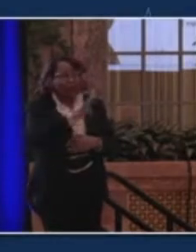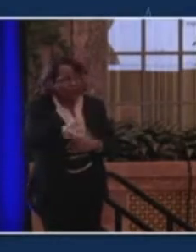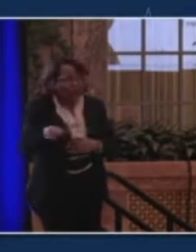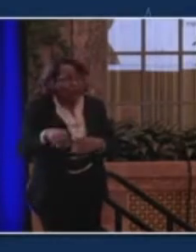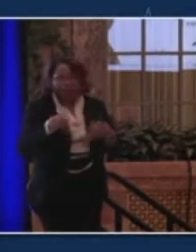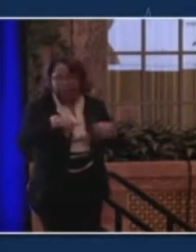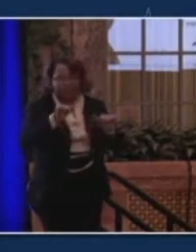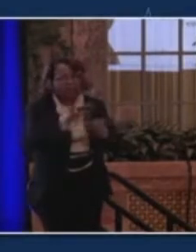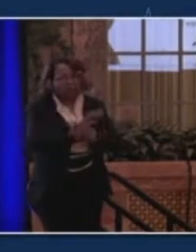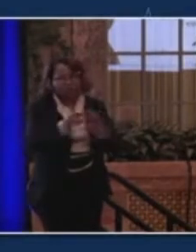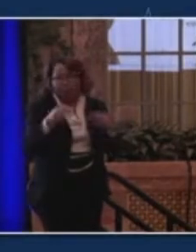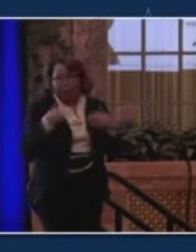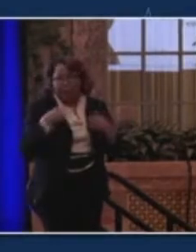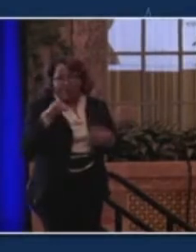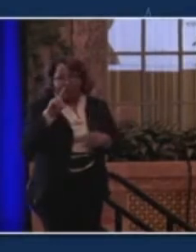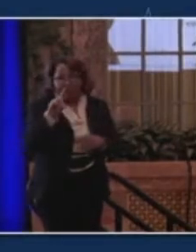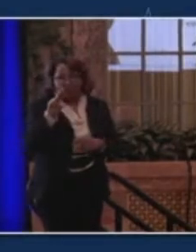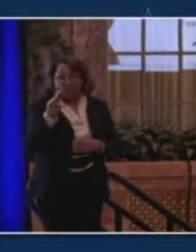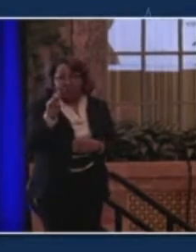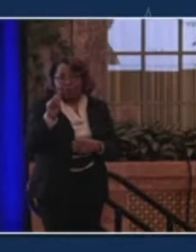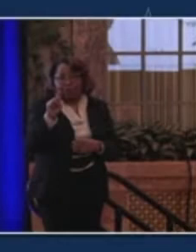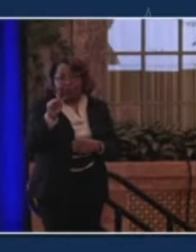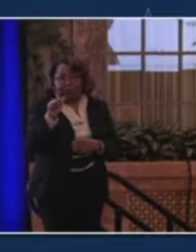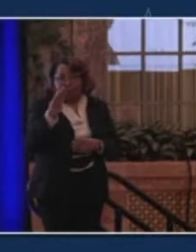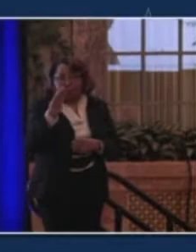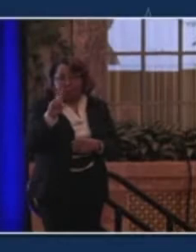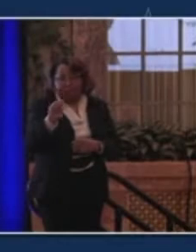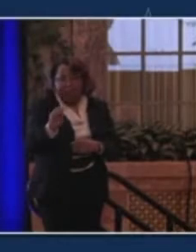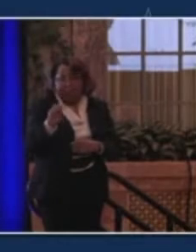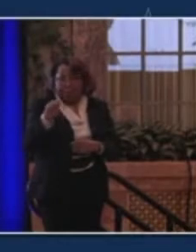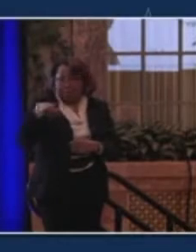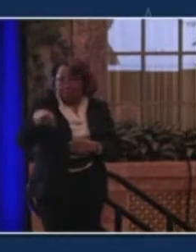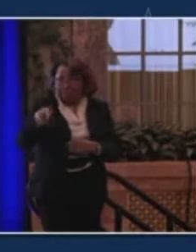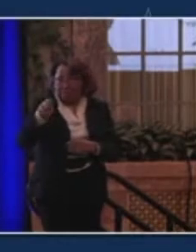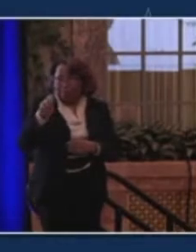have a DuSable Park. So please,